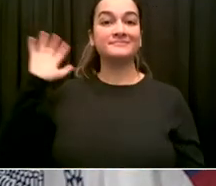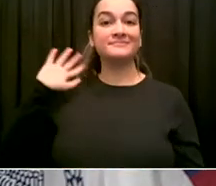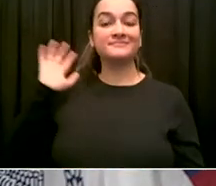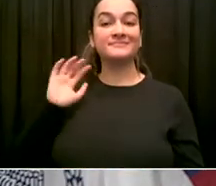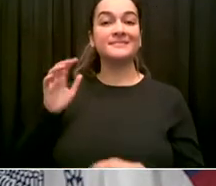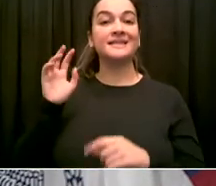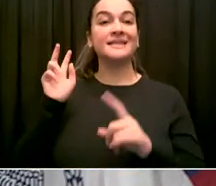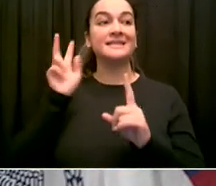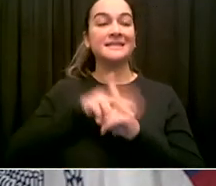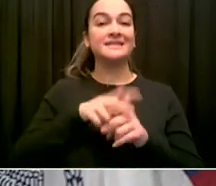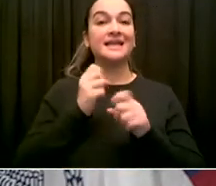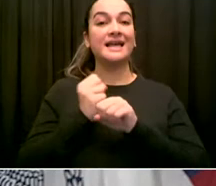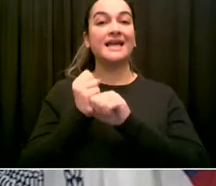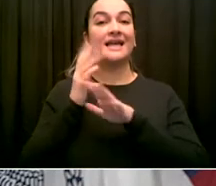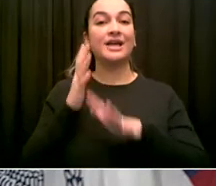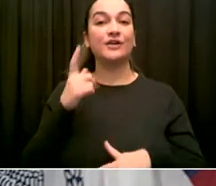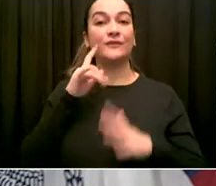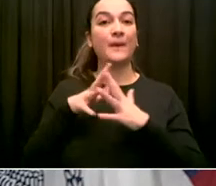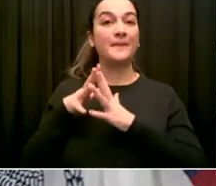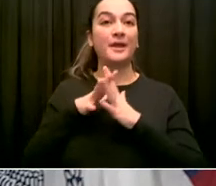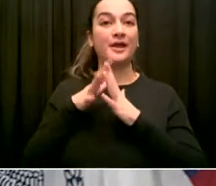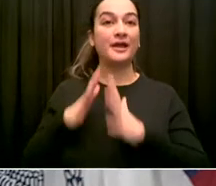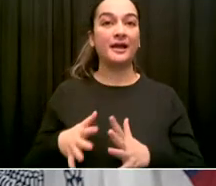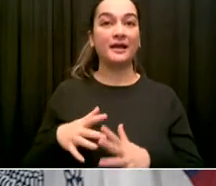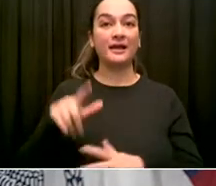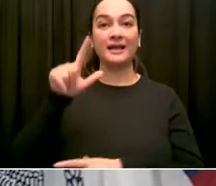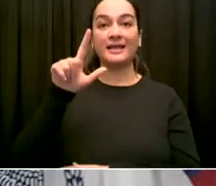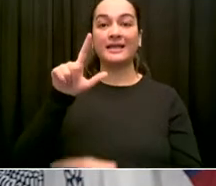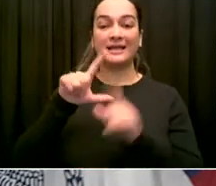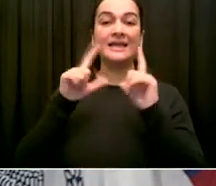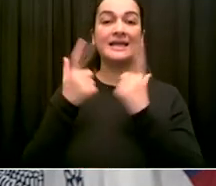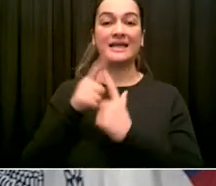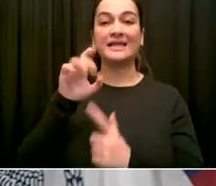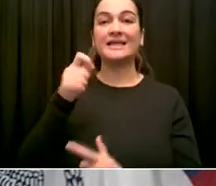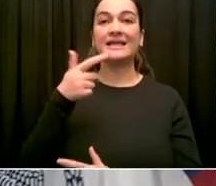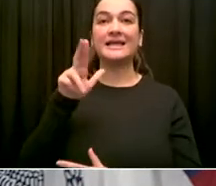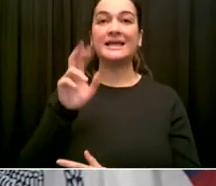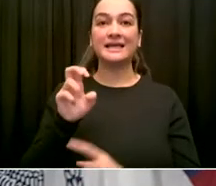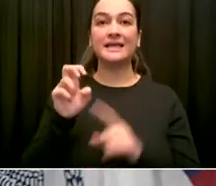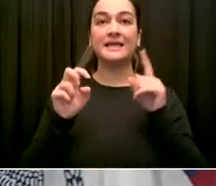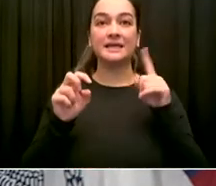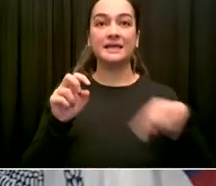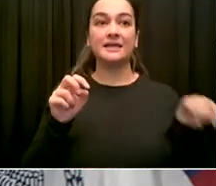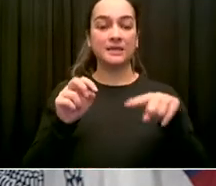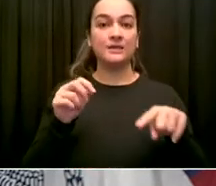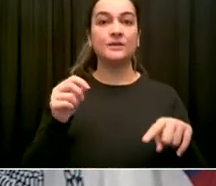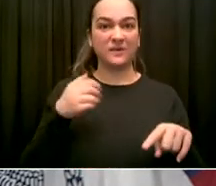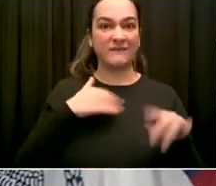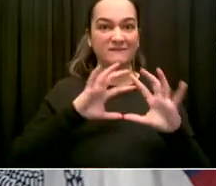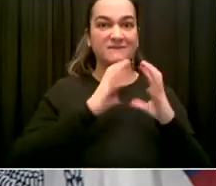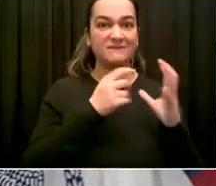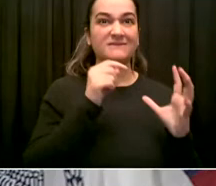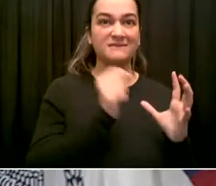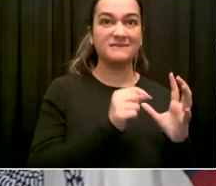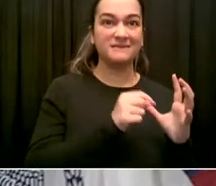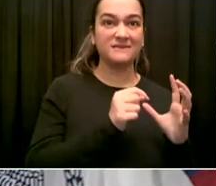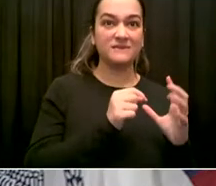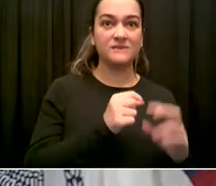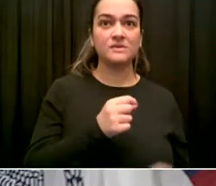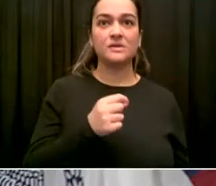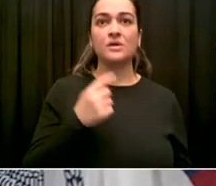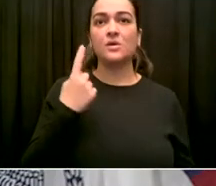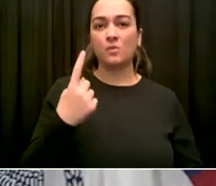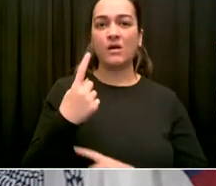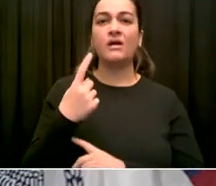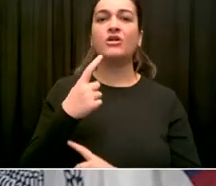Orlando Cepeda, who the only thing he could do was hit. He could barely run anymore. His knees were shot. But he